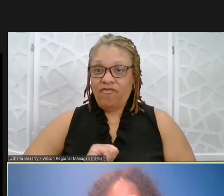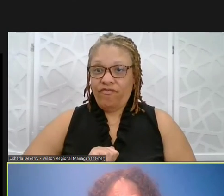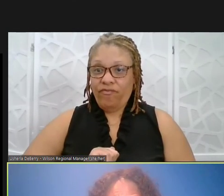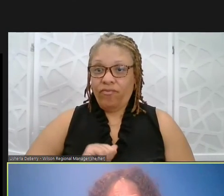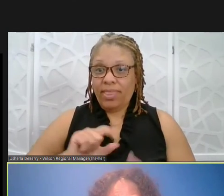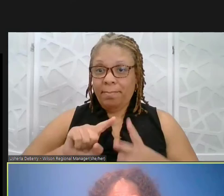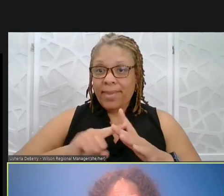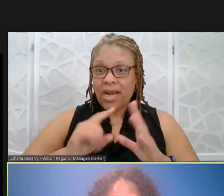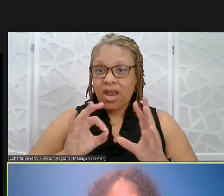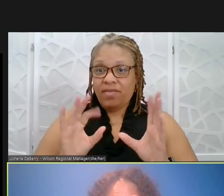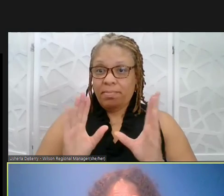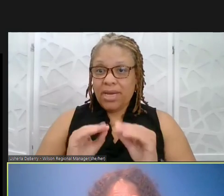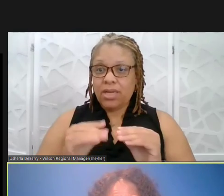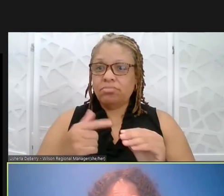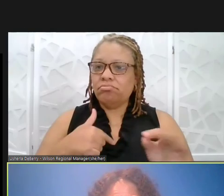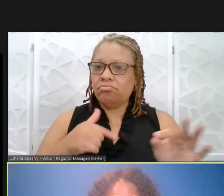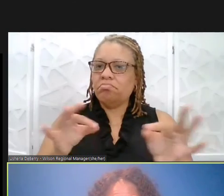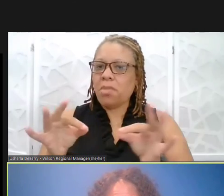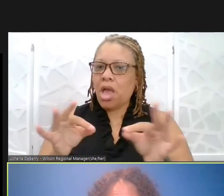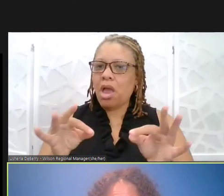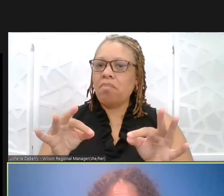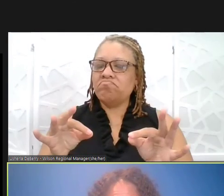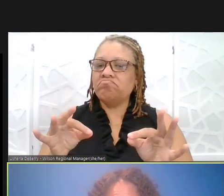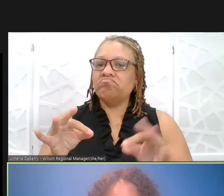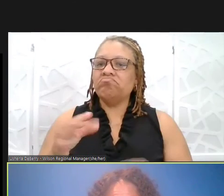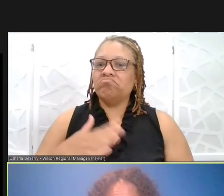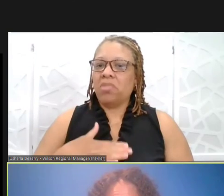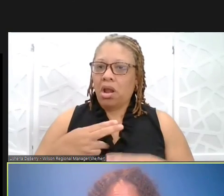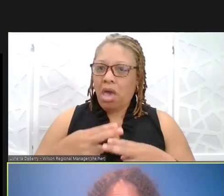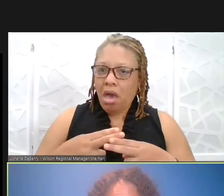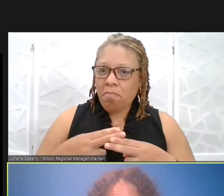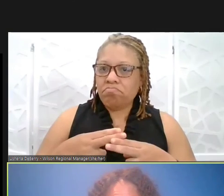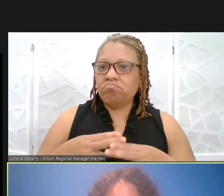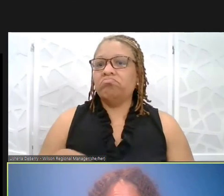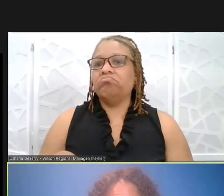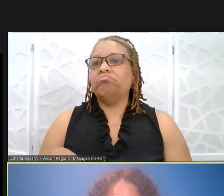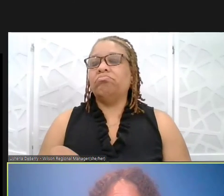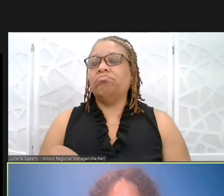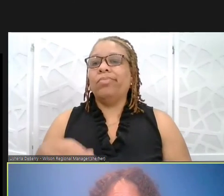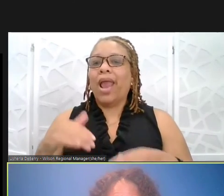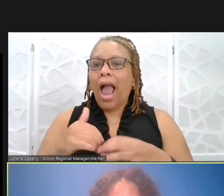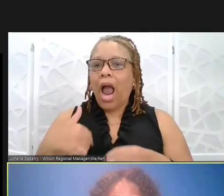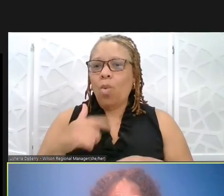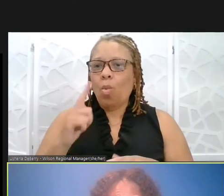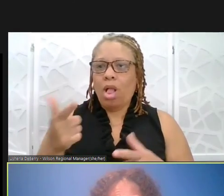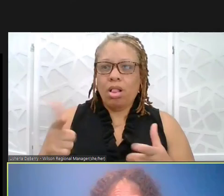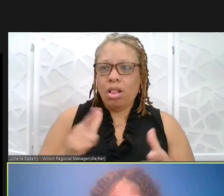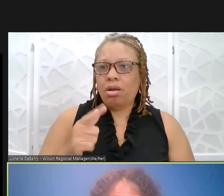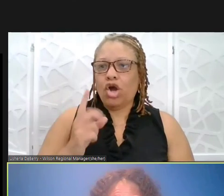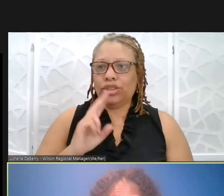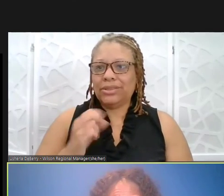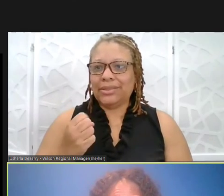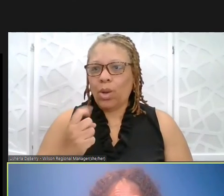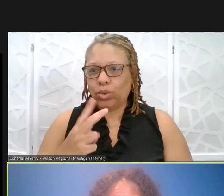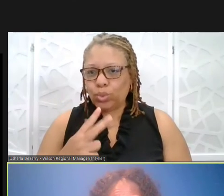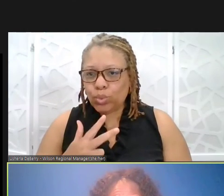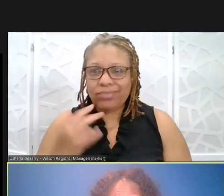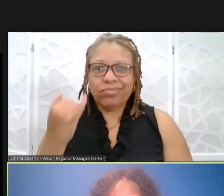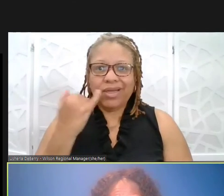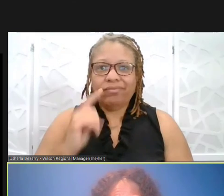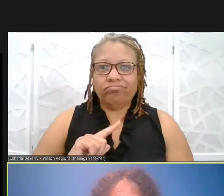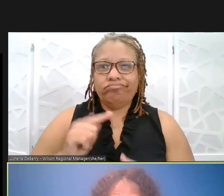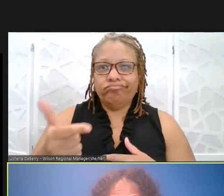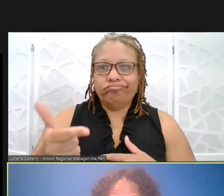Pay attention to your text or images that you may have in that material that you're giving out. As I said earlier, you give your